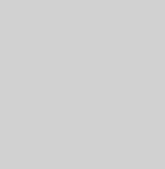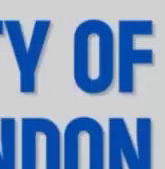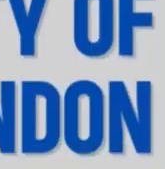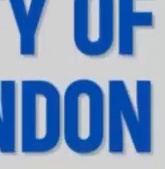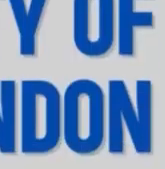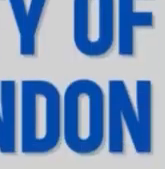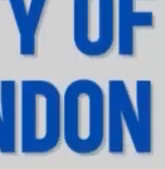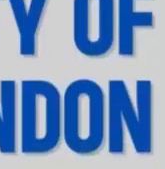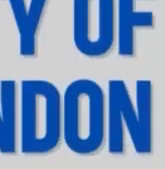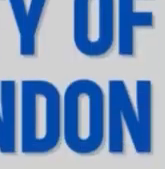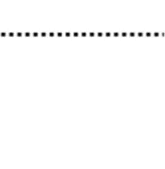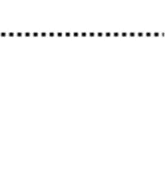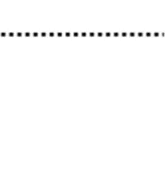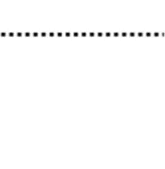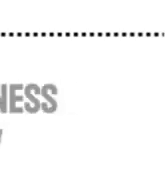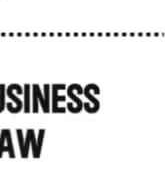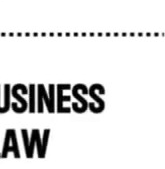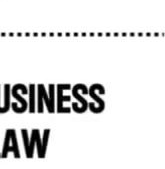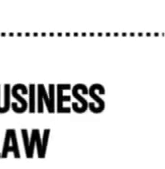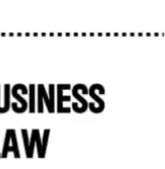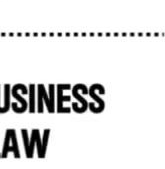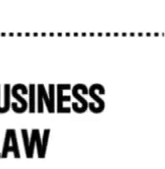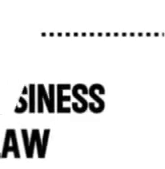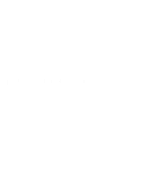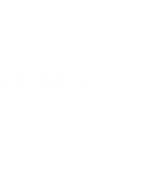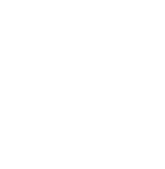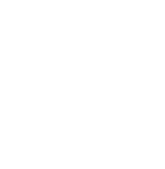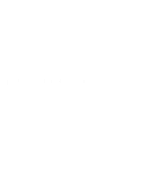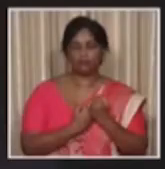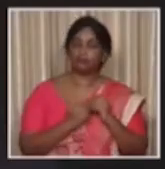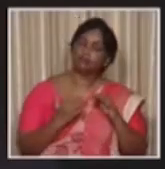Start your master's degree from the highest ranking university in Sri Lanka. Register now for the next